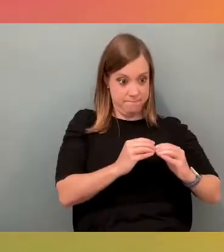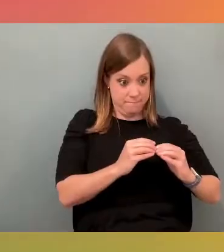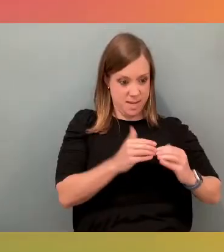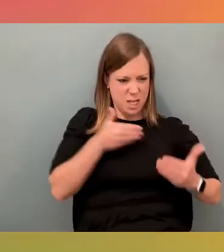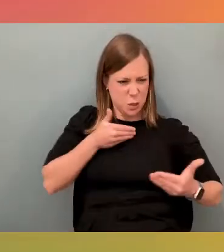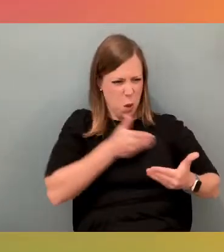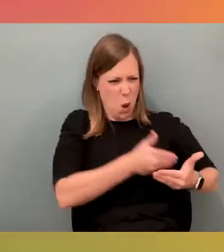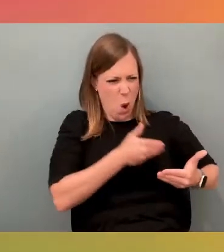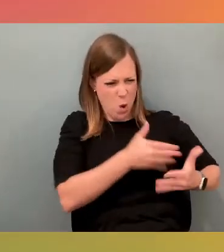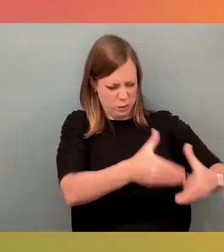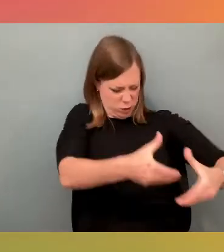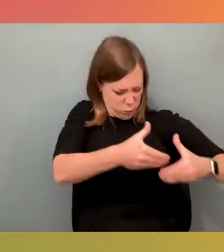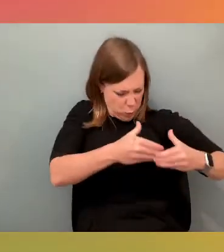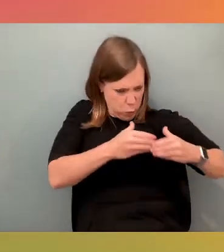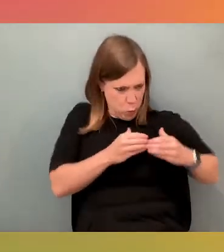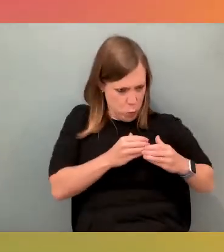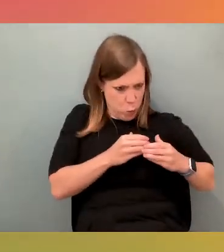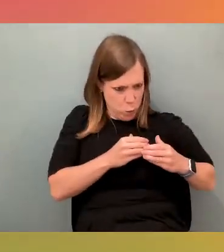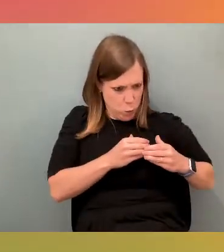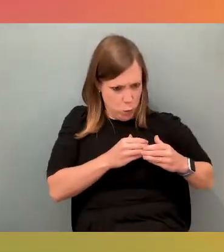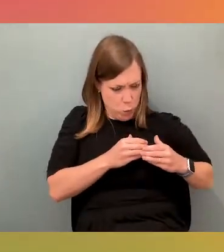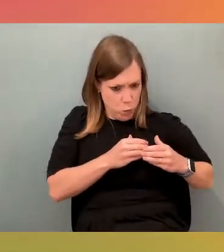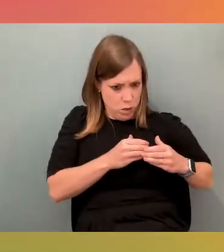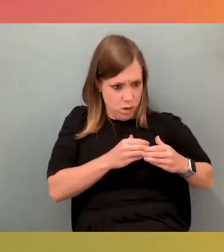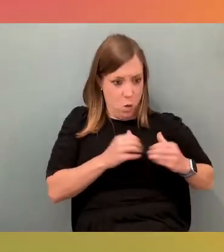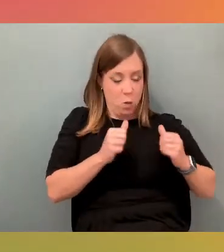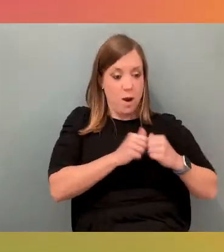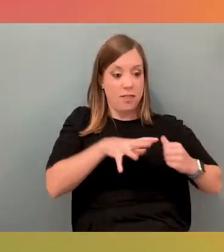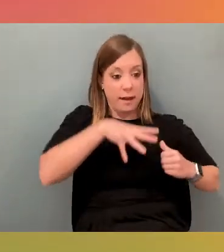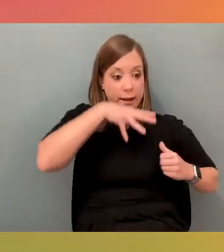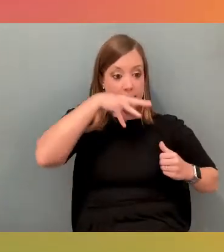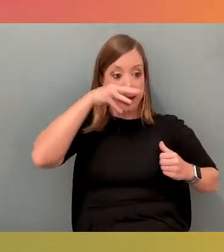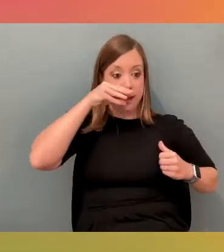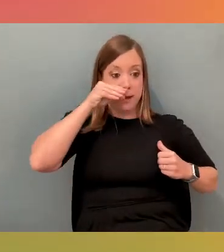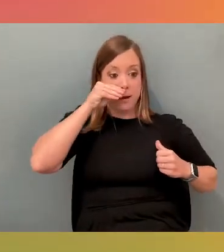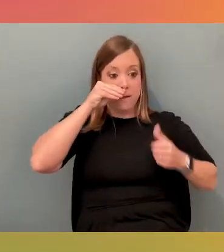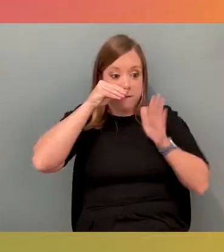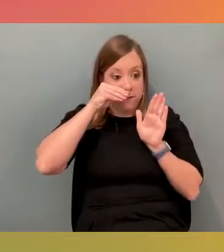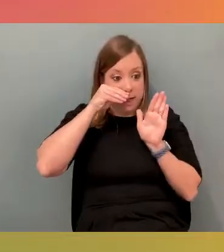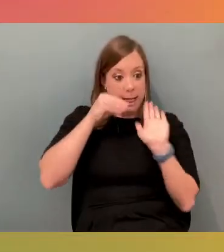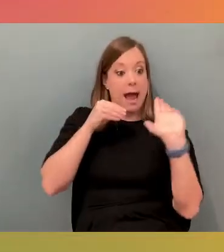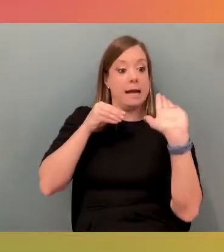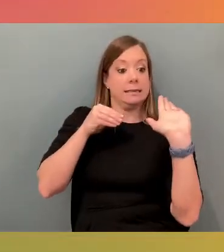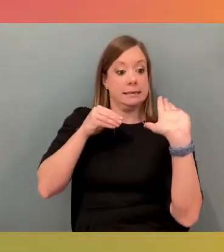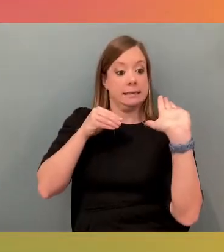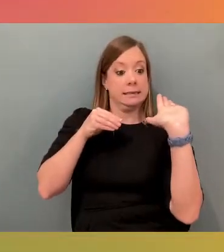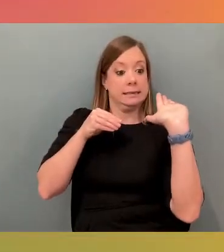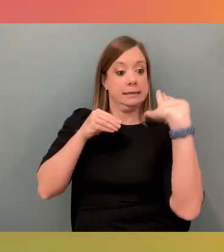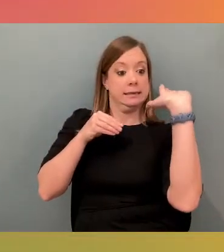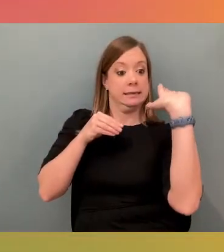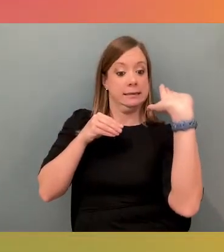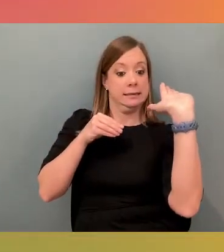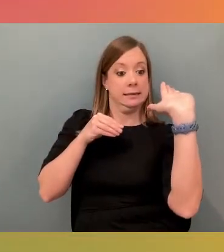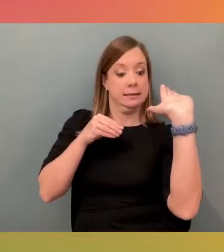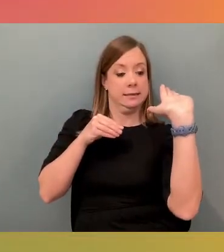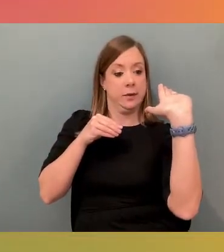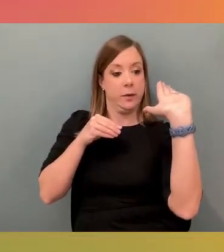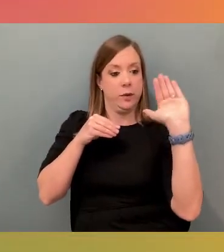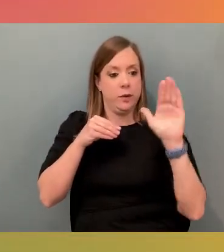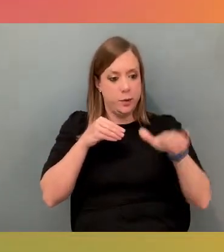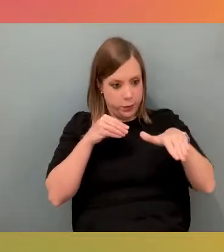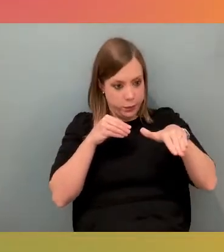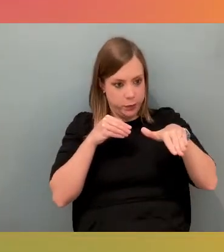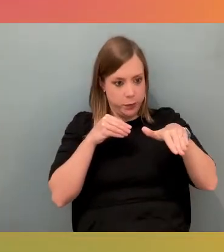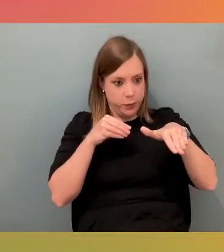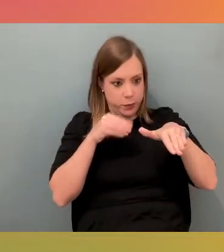to your chest as you can. With your inhale, flex your foot, reach that heel up to the sky, and with your exhale, point your